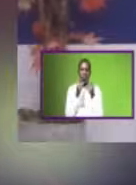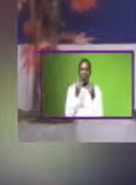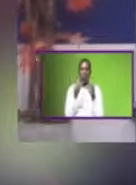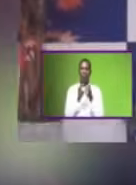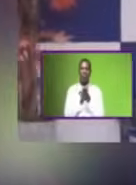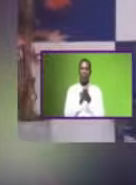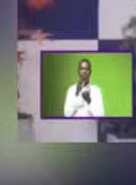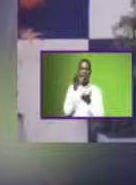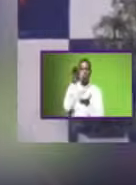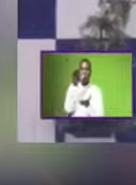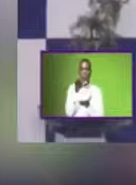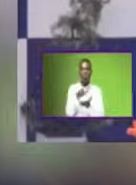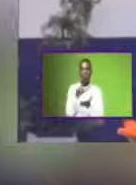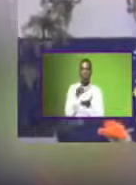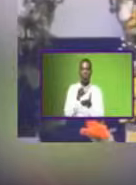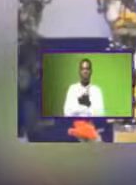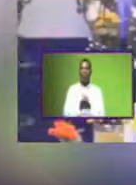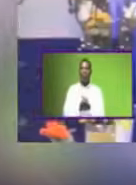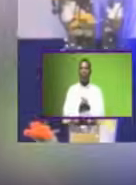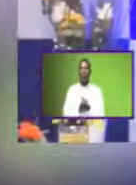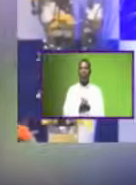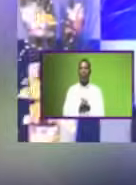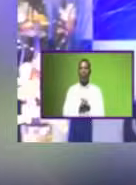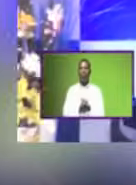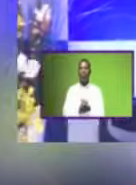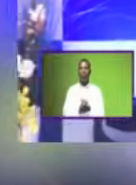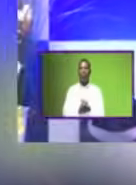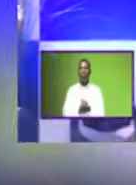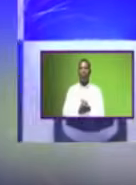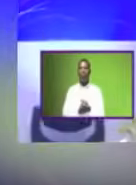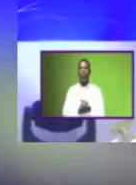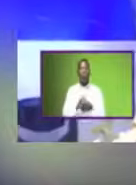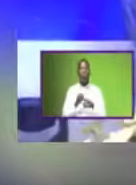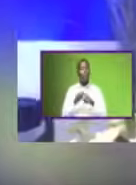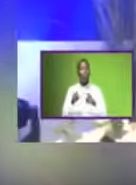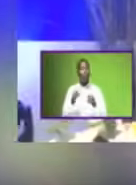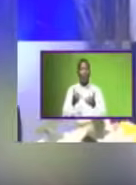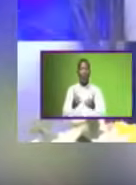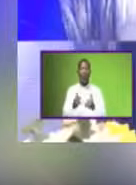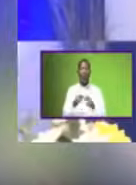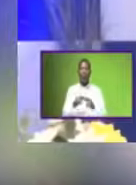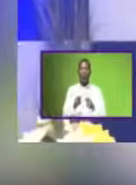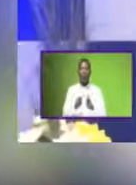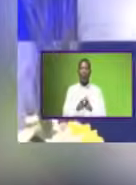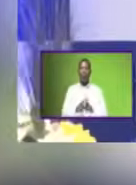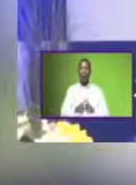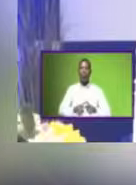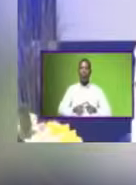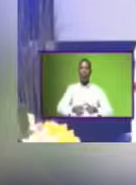up. Neither will I fold up. I'm